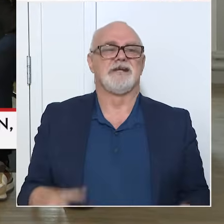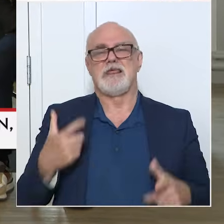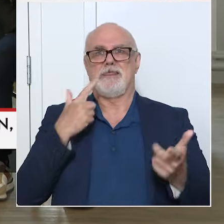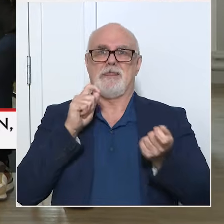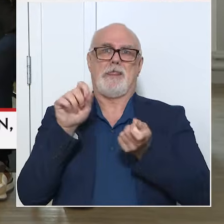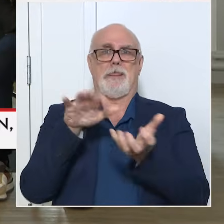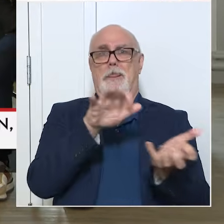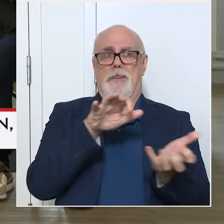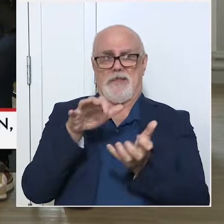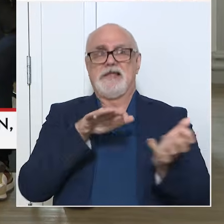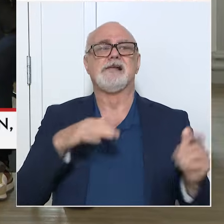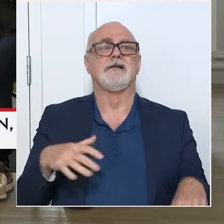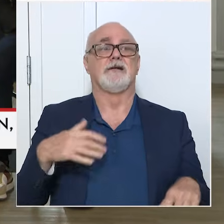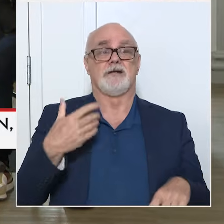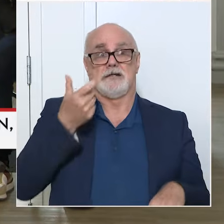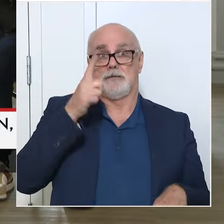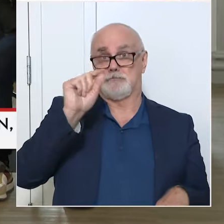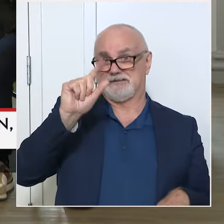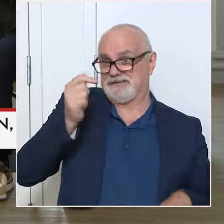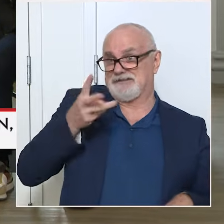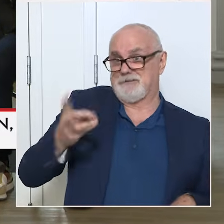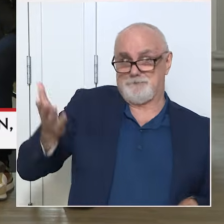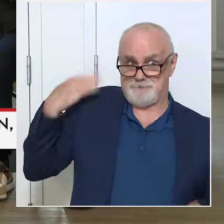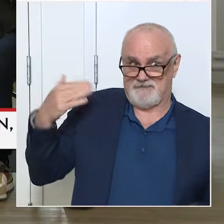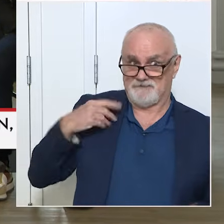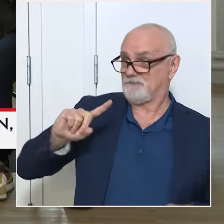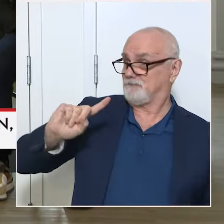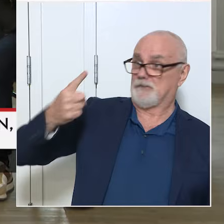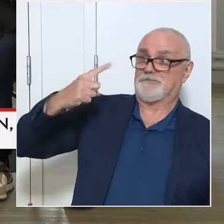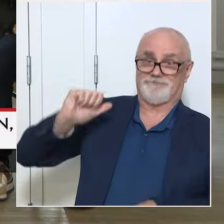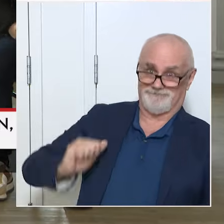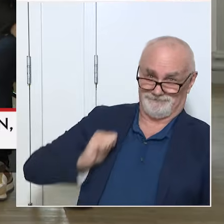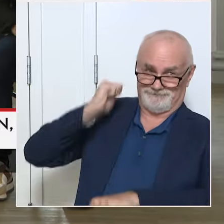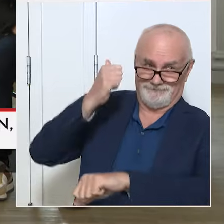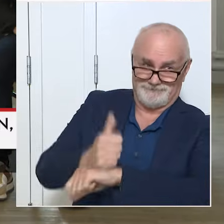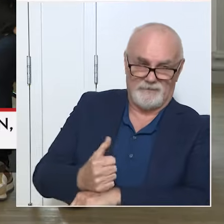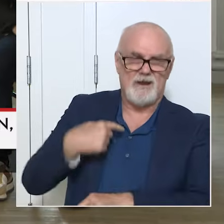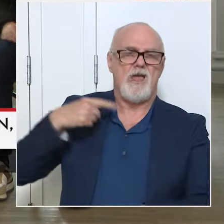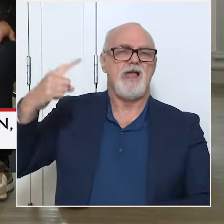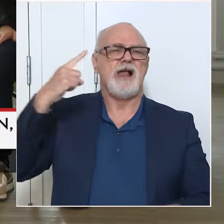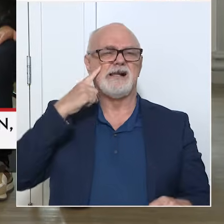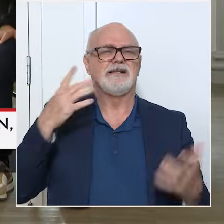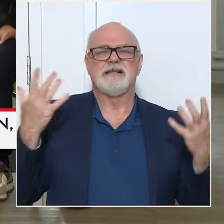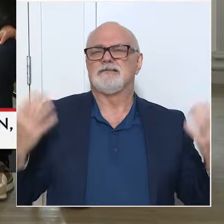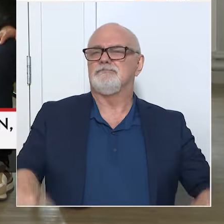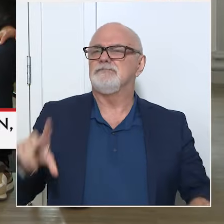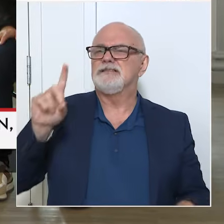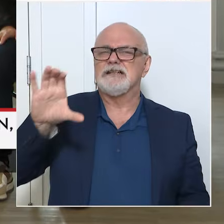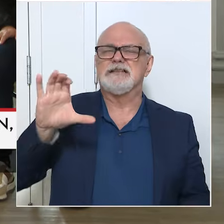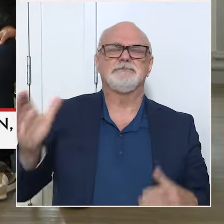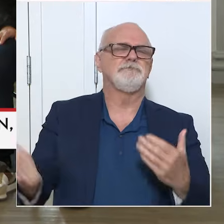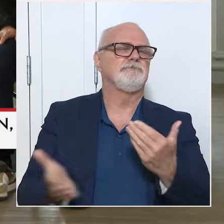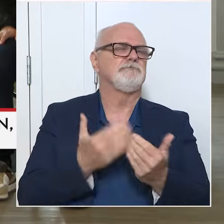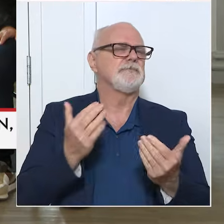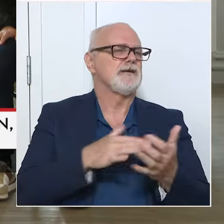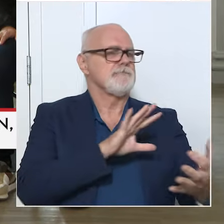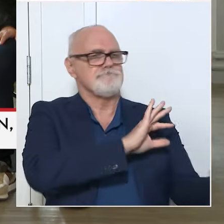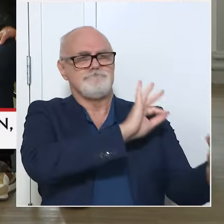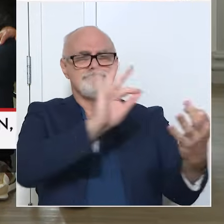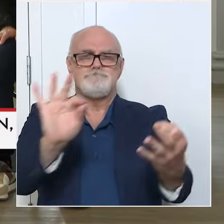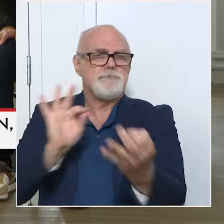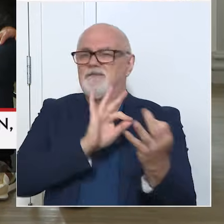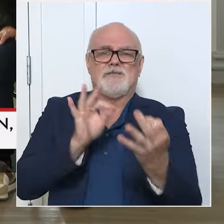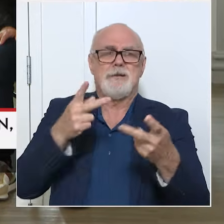2017, when we founded the firm, there were 2 of us. DC provided to be a no-brainer headquarter location and base of operations. We were attracted by